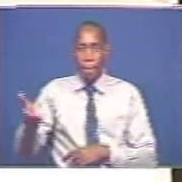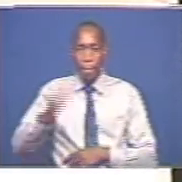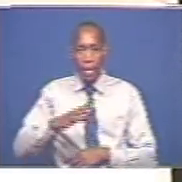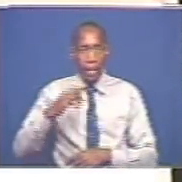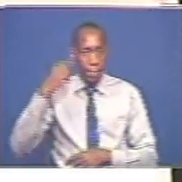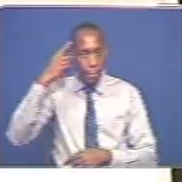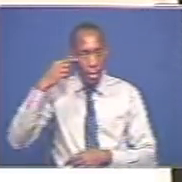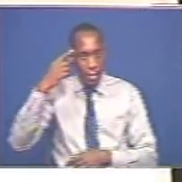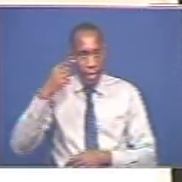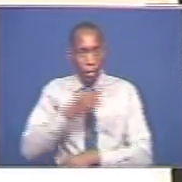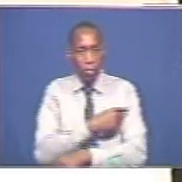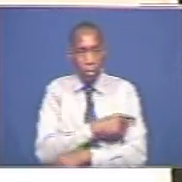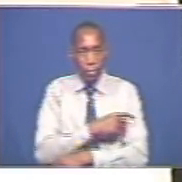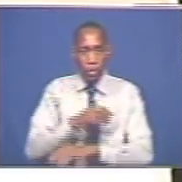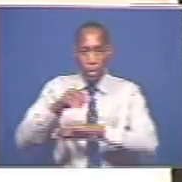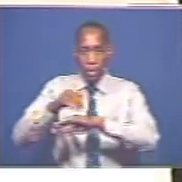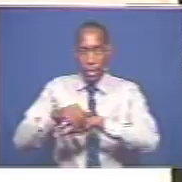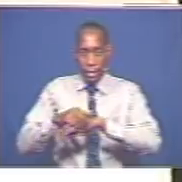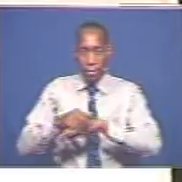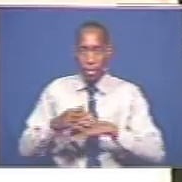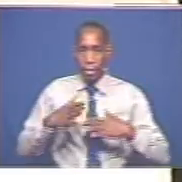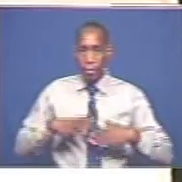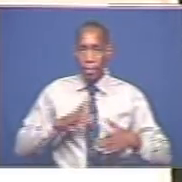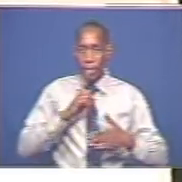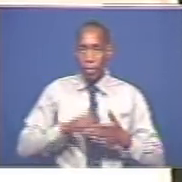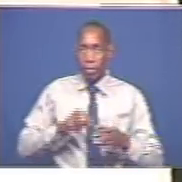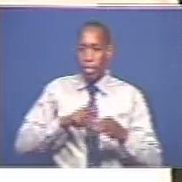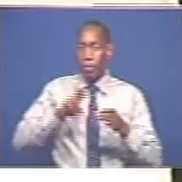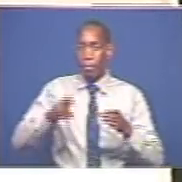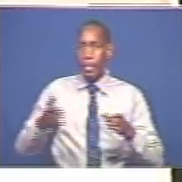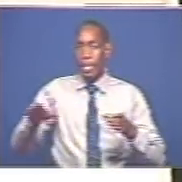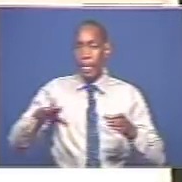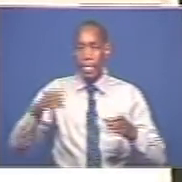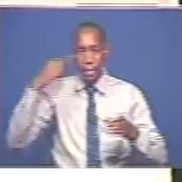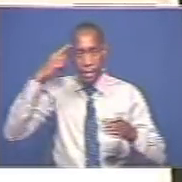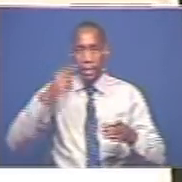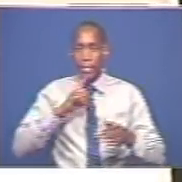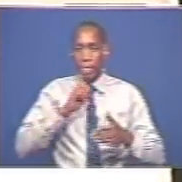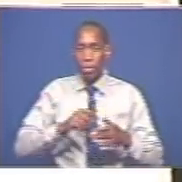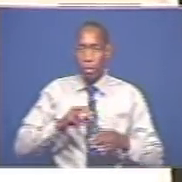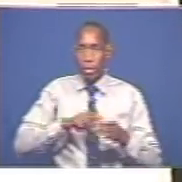you see, even the people don't want to say, drop me at Mathare Hospital. They say, drop me at Muthaiga. Mm.